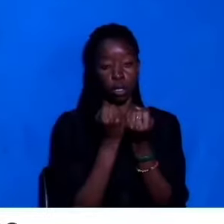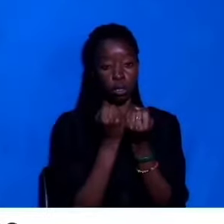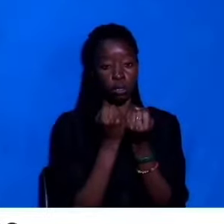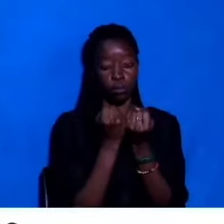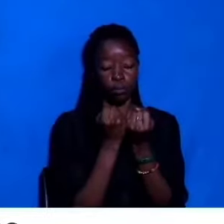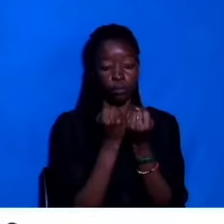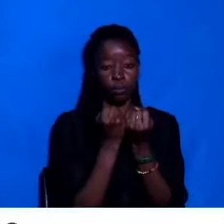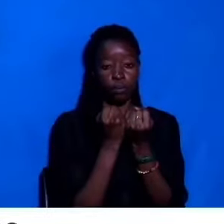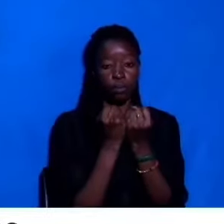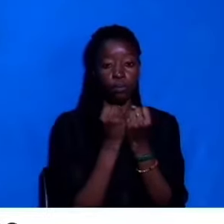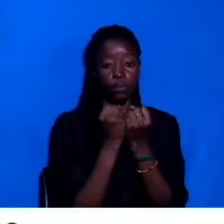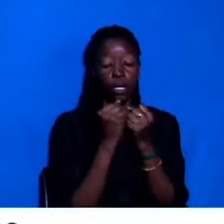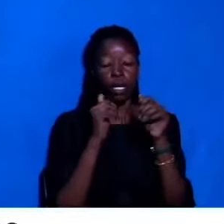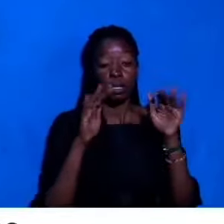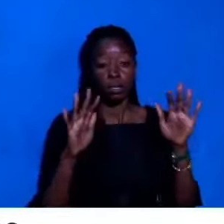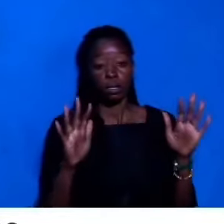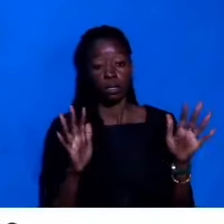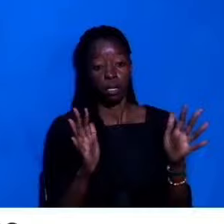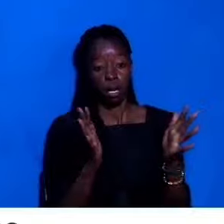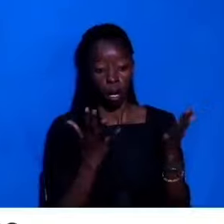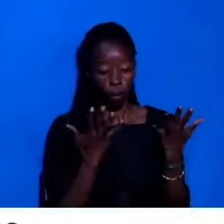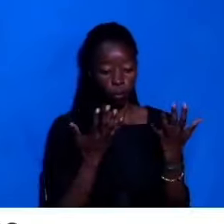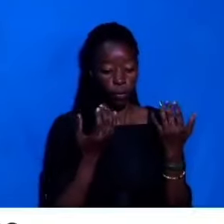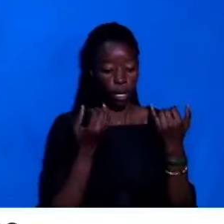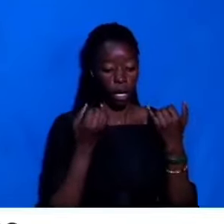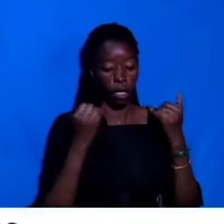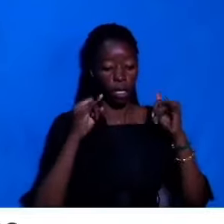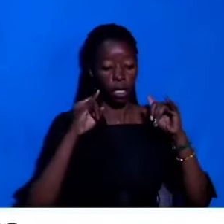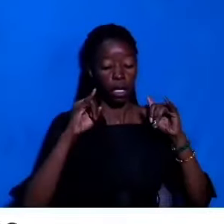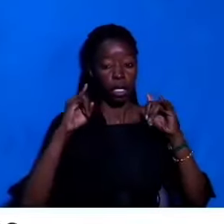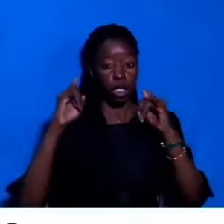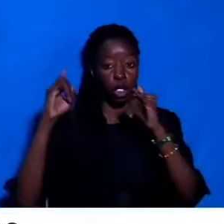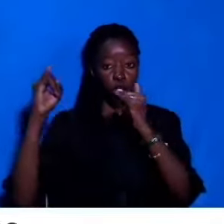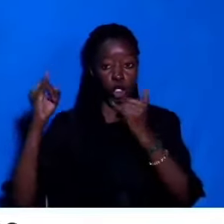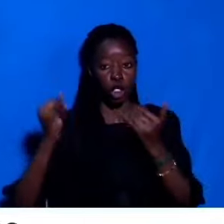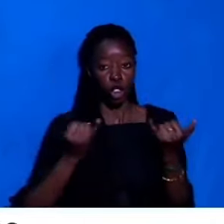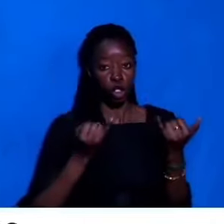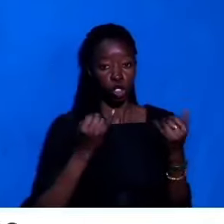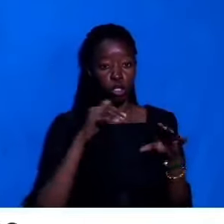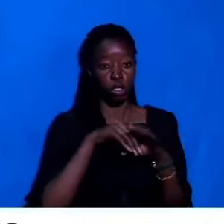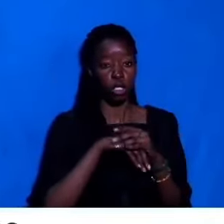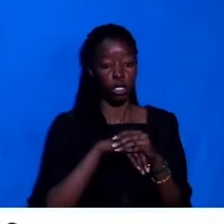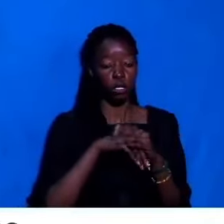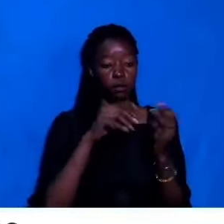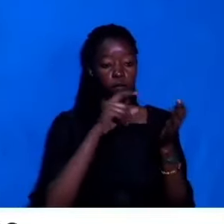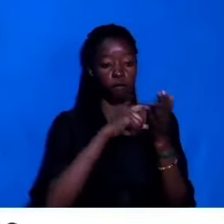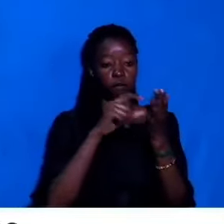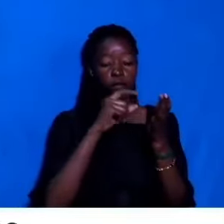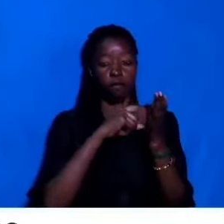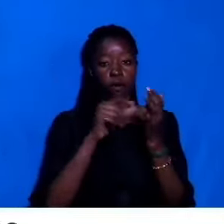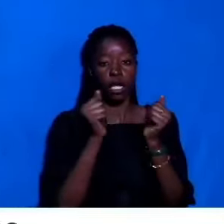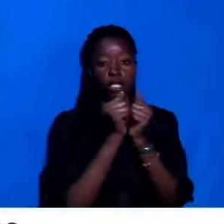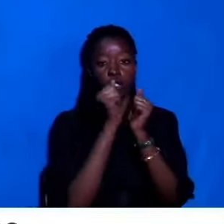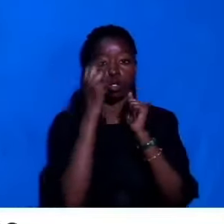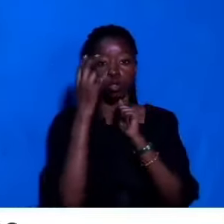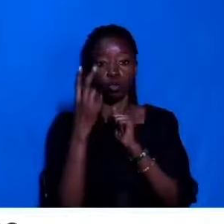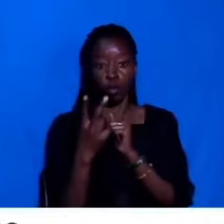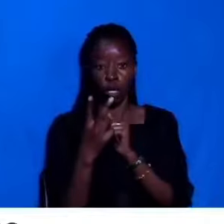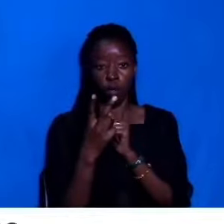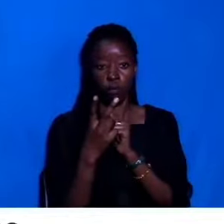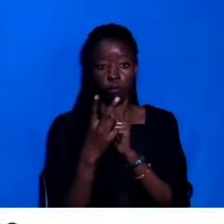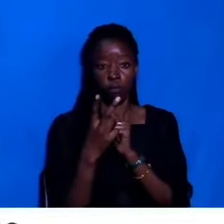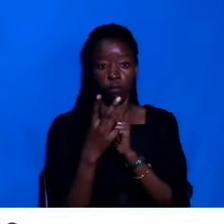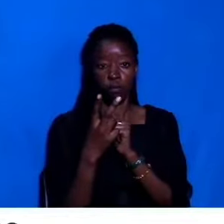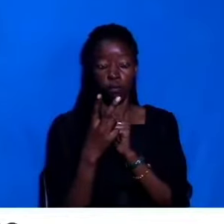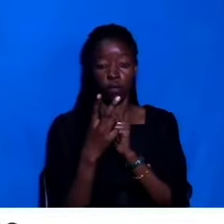And that is how they are introduced in verse 12. 10 men, they lifted their voices and